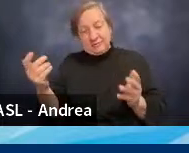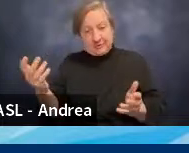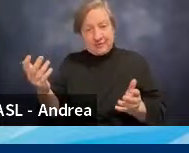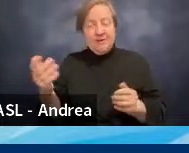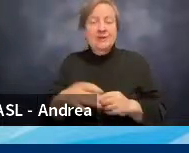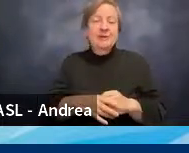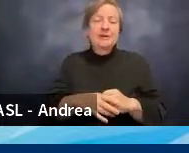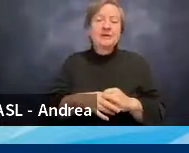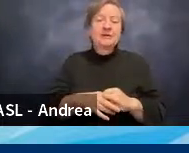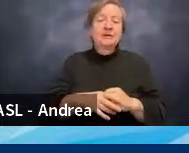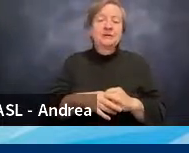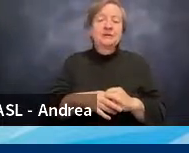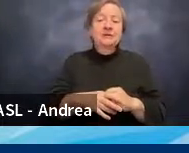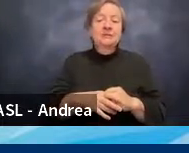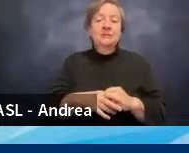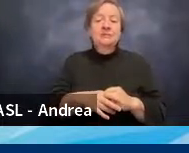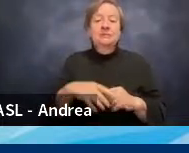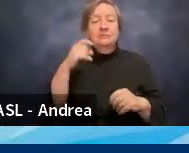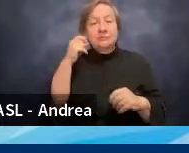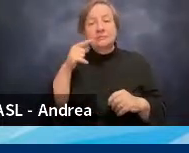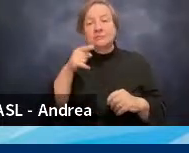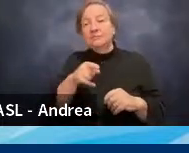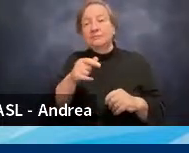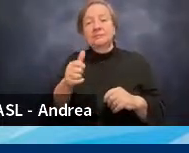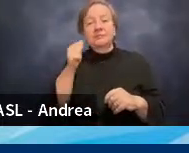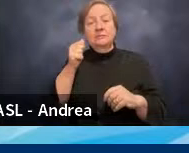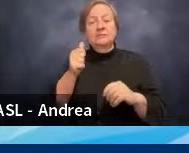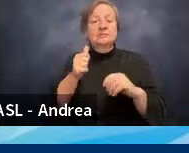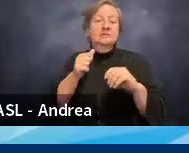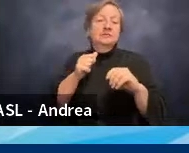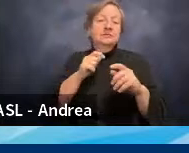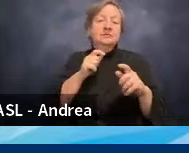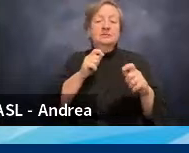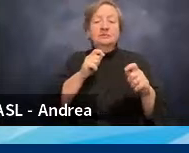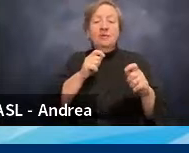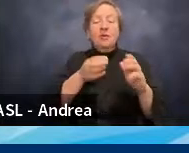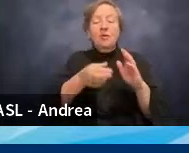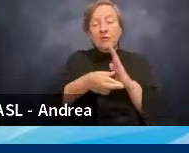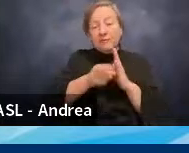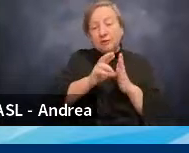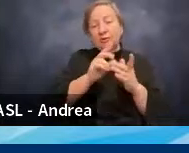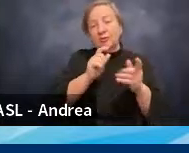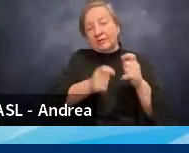really this will not move into the review refine stage, but because